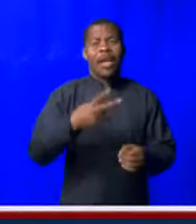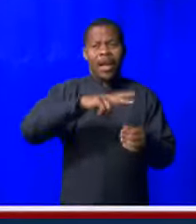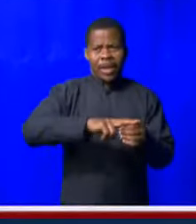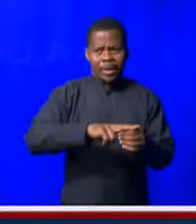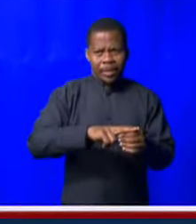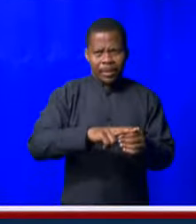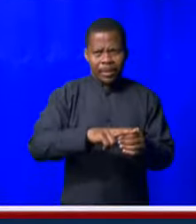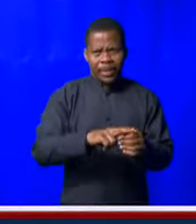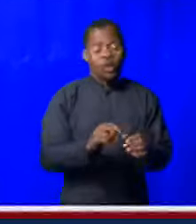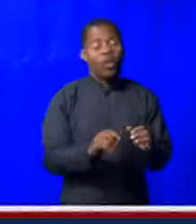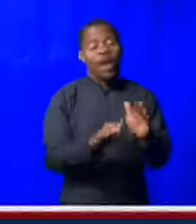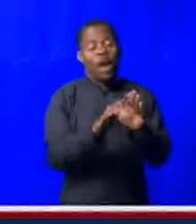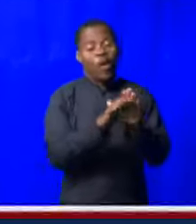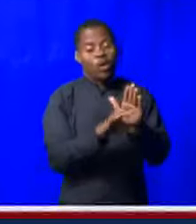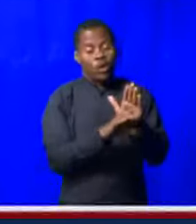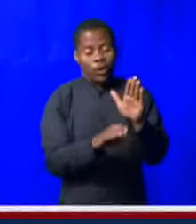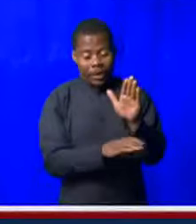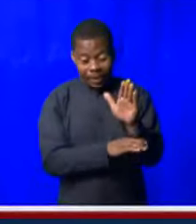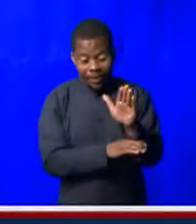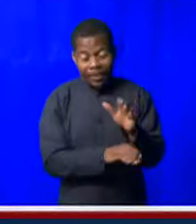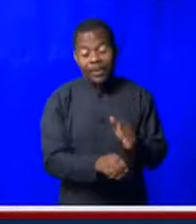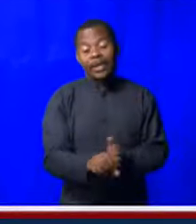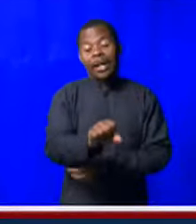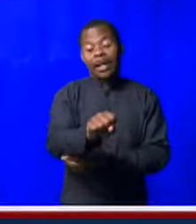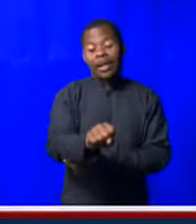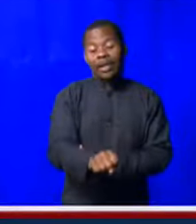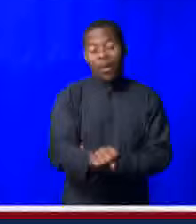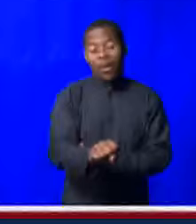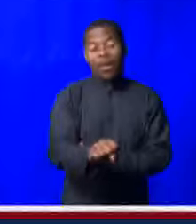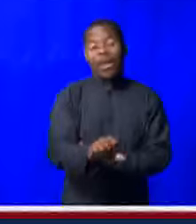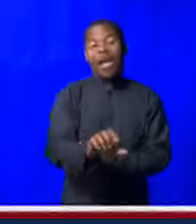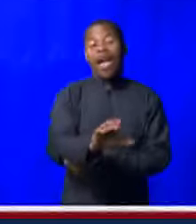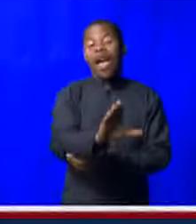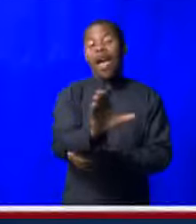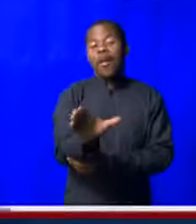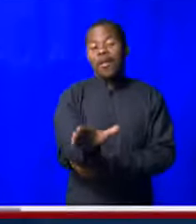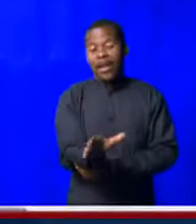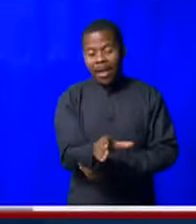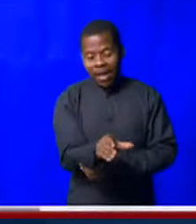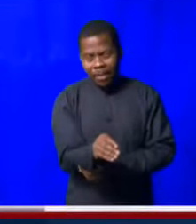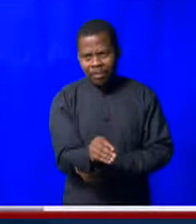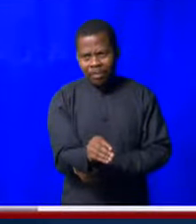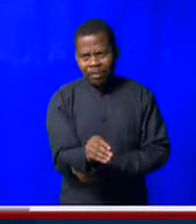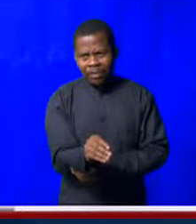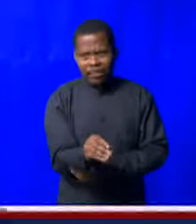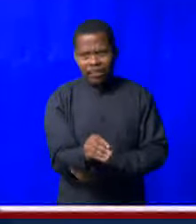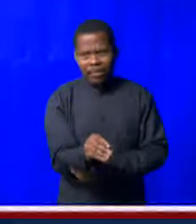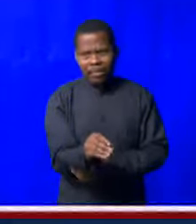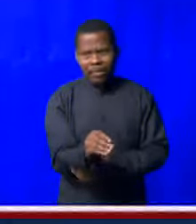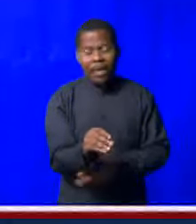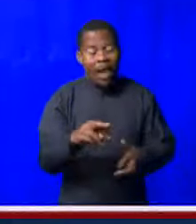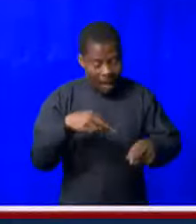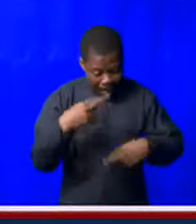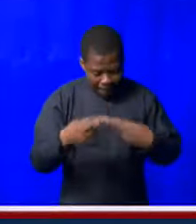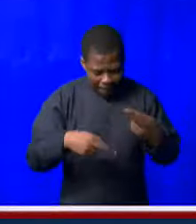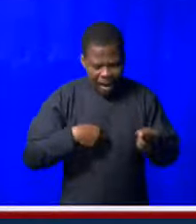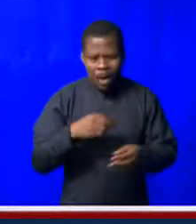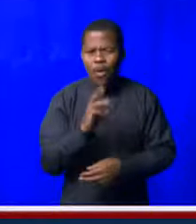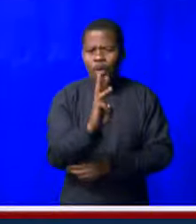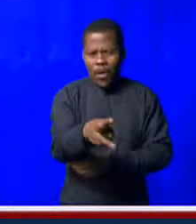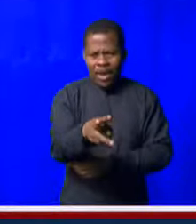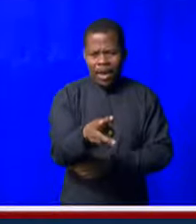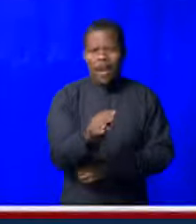Constitution of the Republic of South Africa, which is based on the enduring